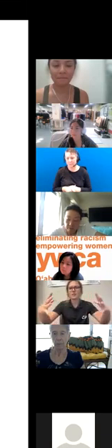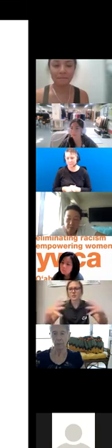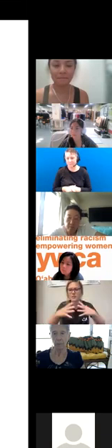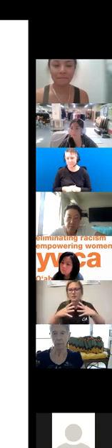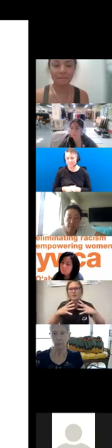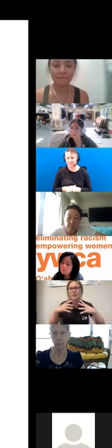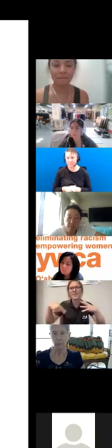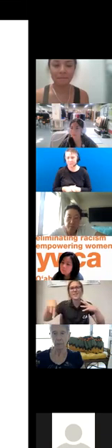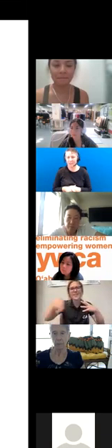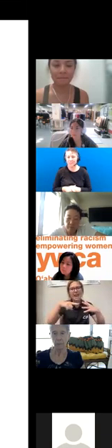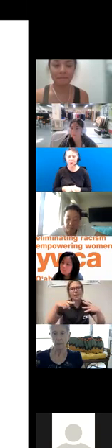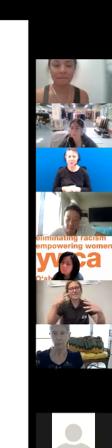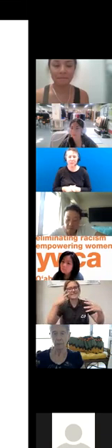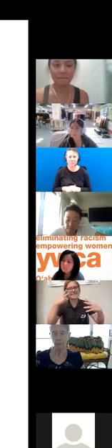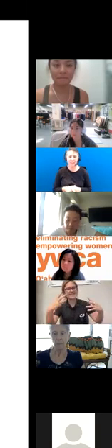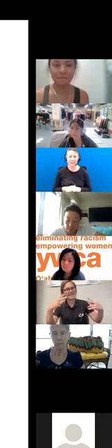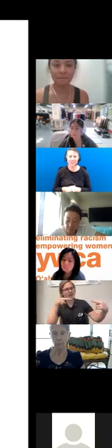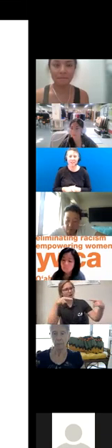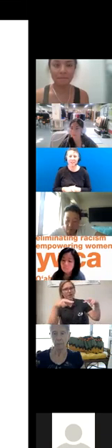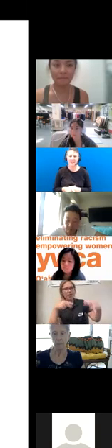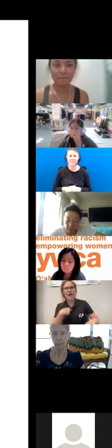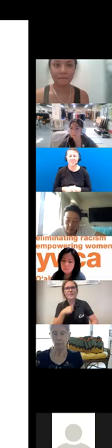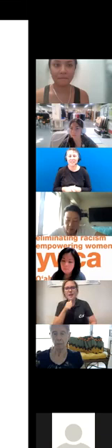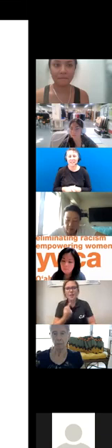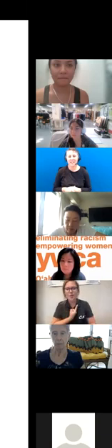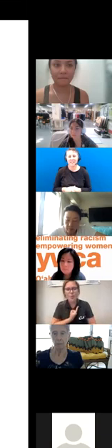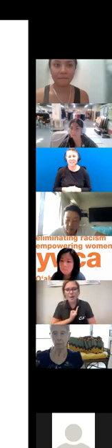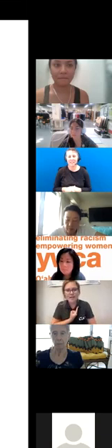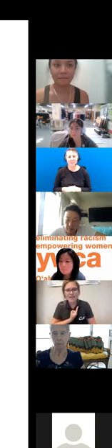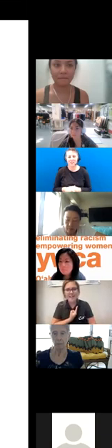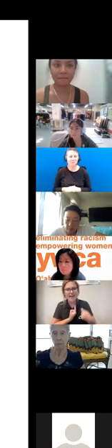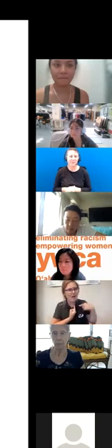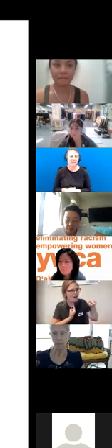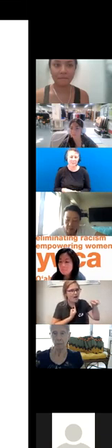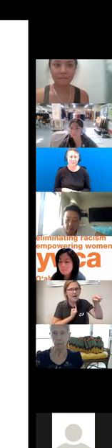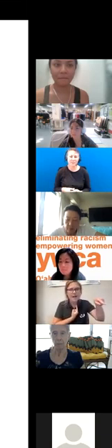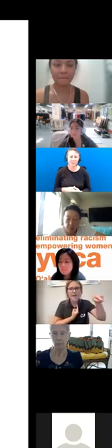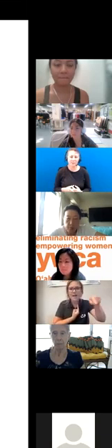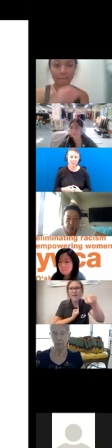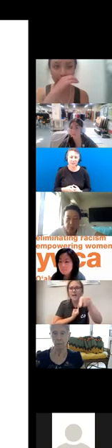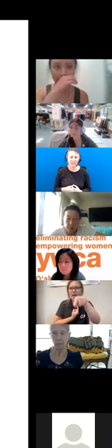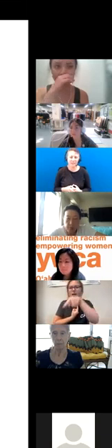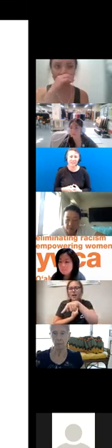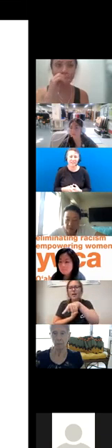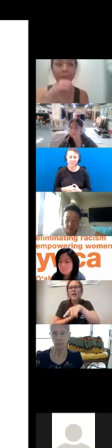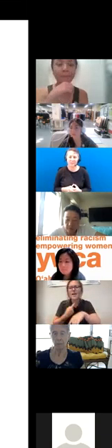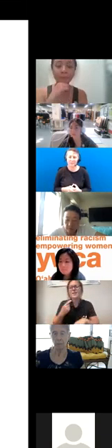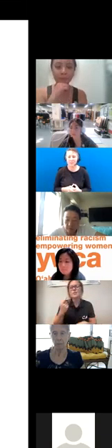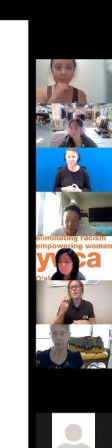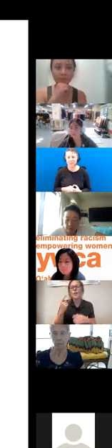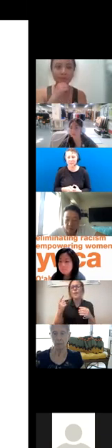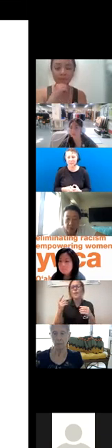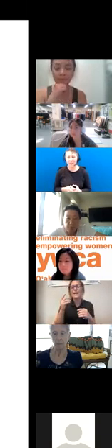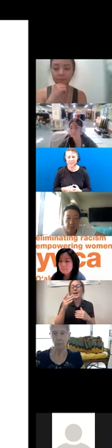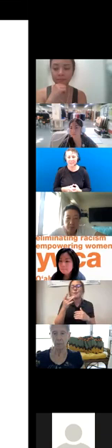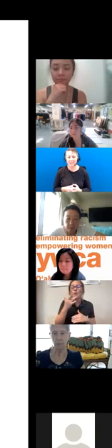people. Have them all come together so that they can see each other and realize that they're not the only one, that there are other